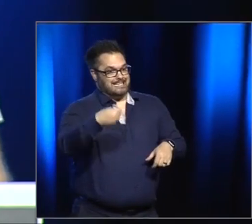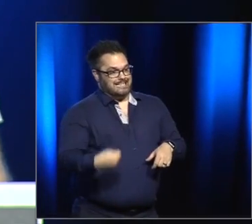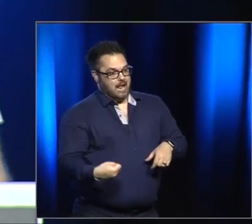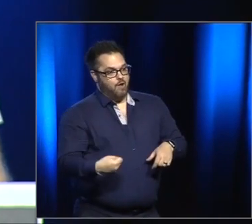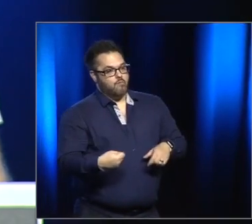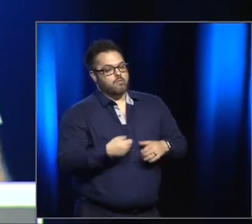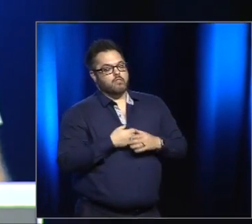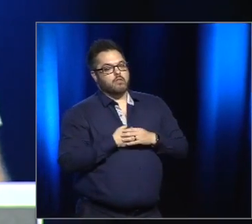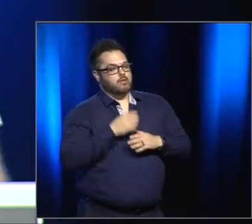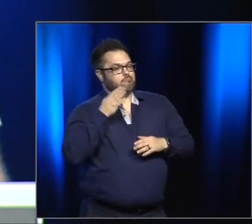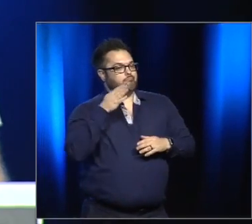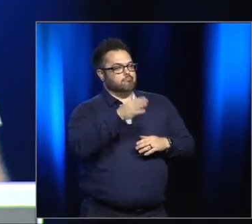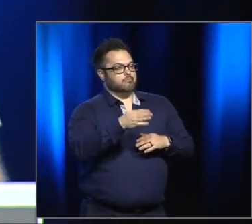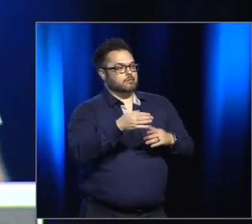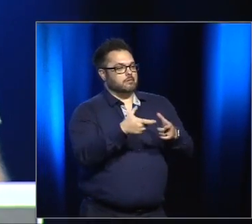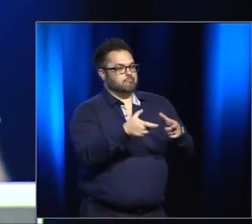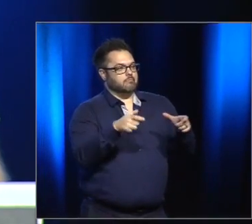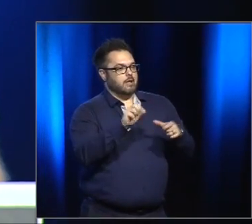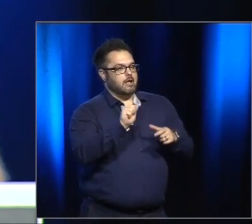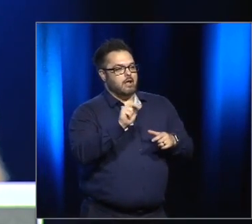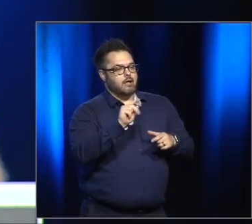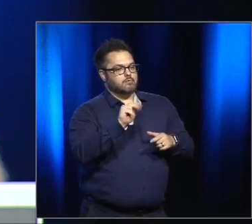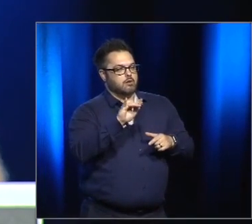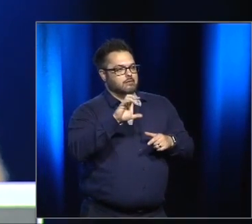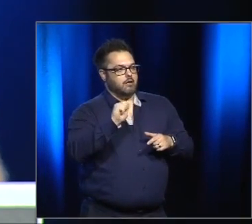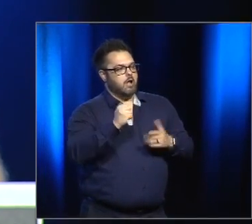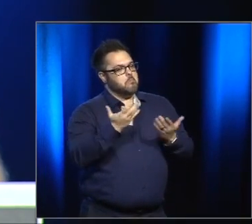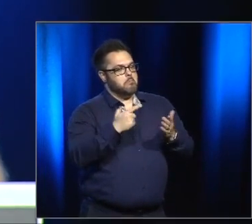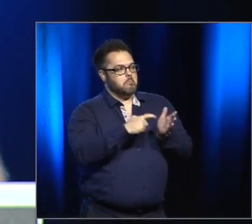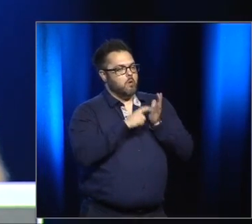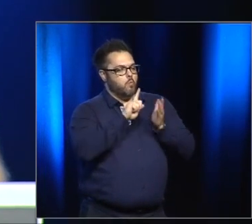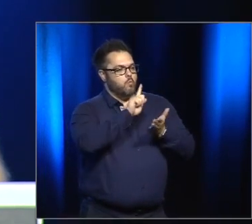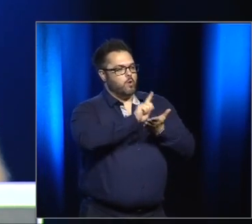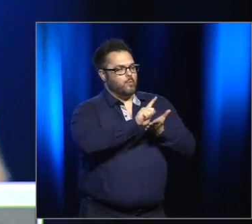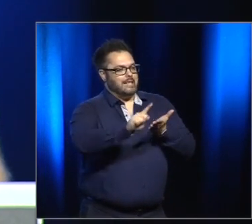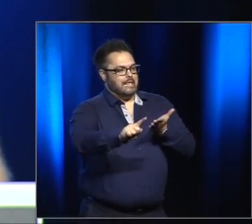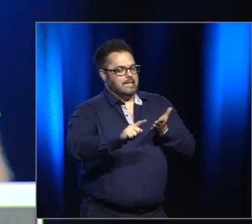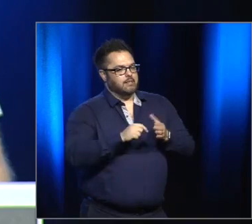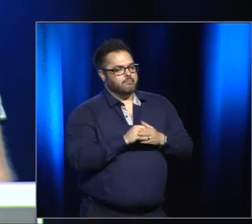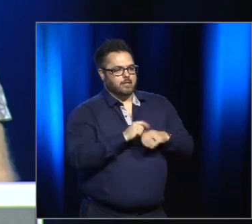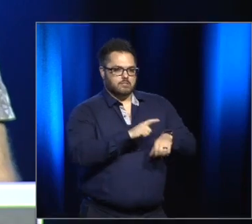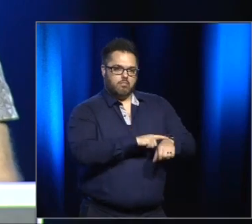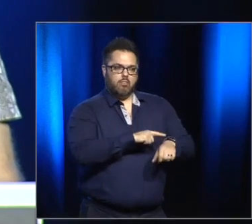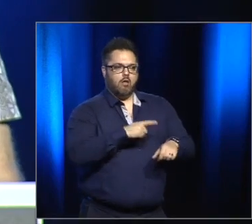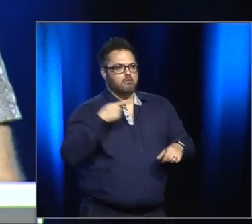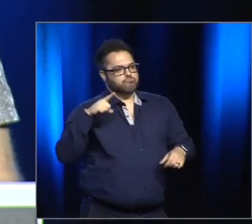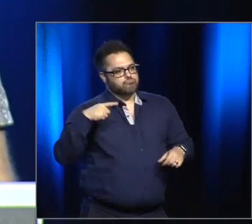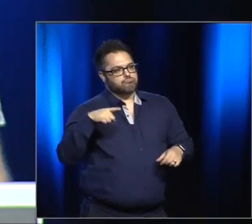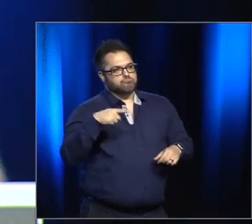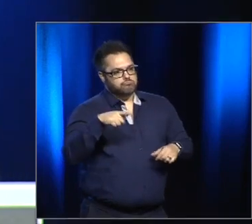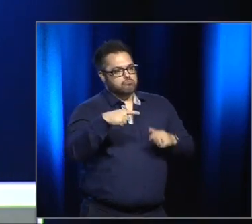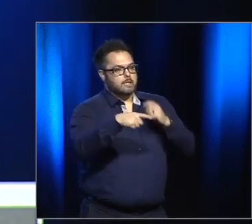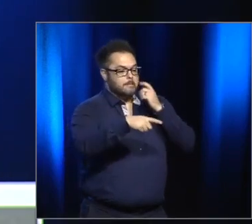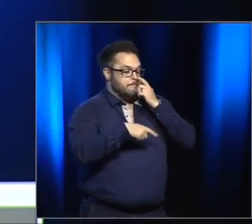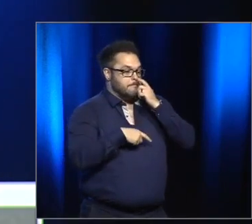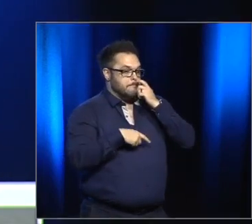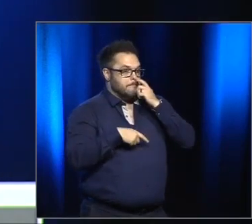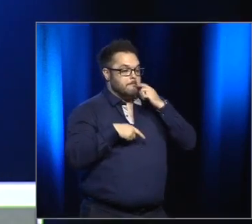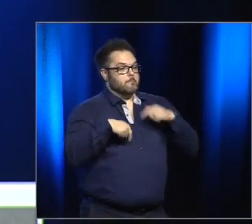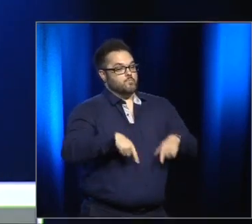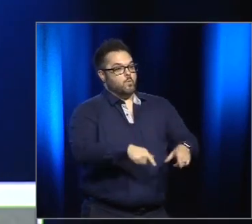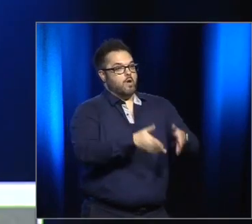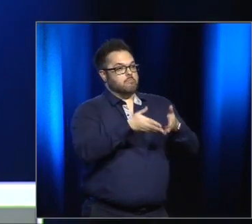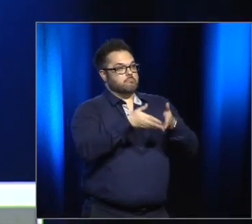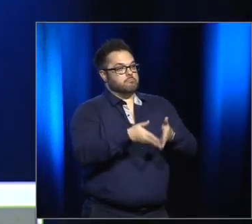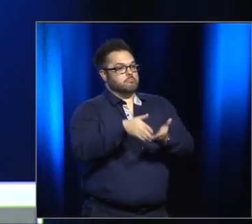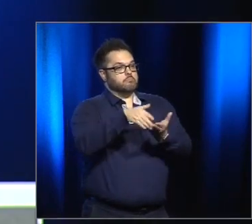head for Antarctica, it would probably take you about a week to get there. It's a long way away. And on the way down there, you'd cross a couple of